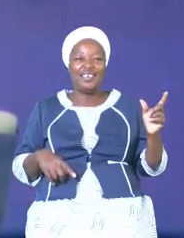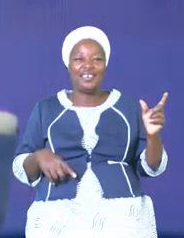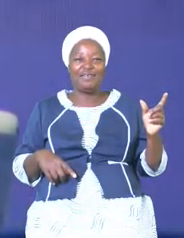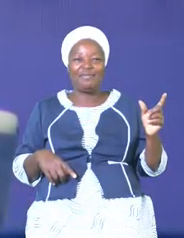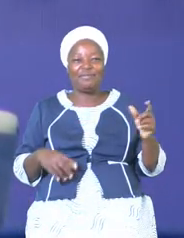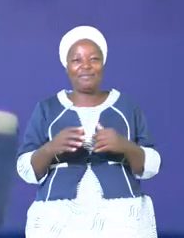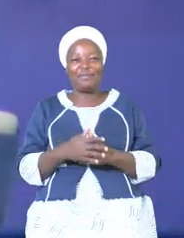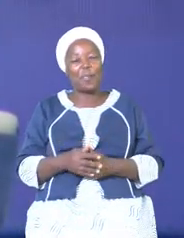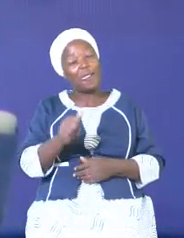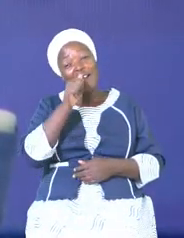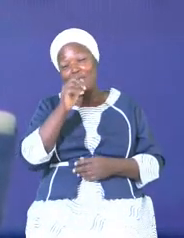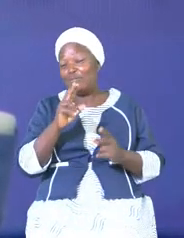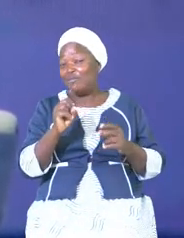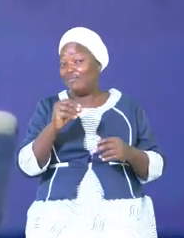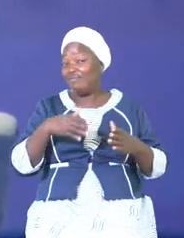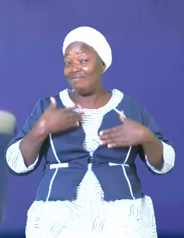I'm so happy for you.